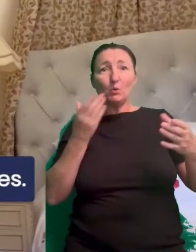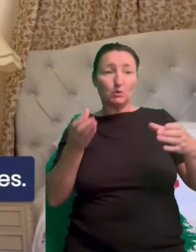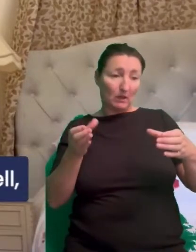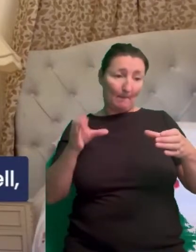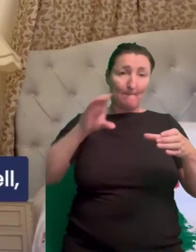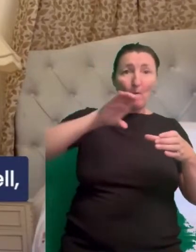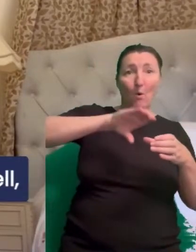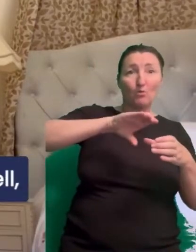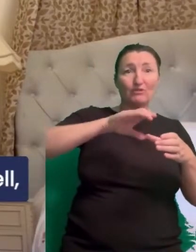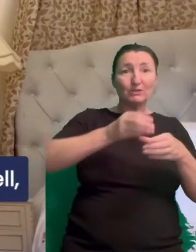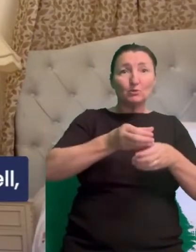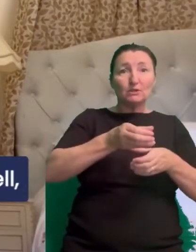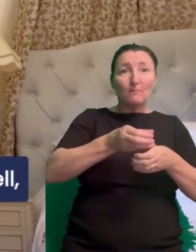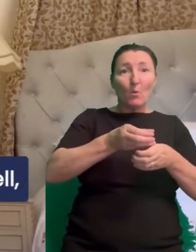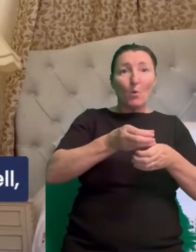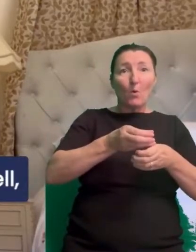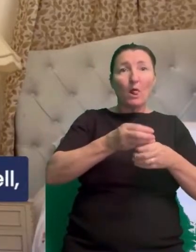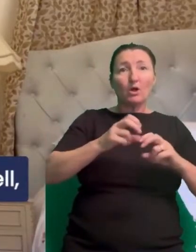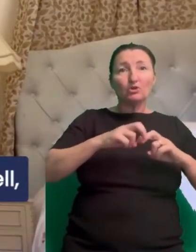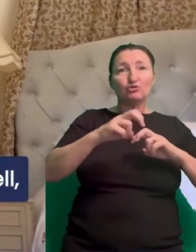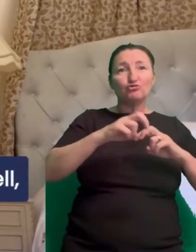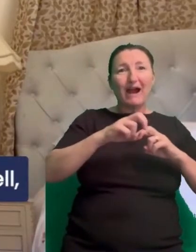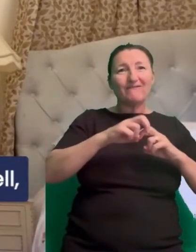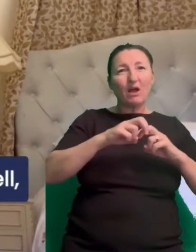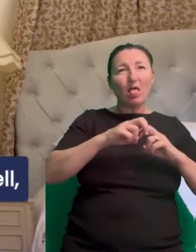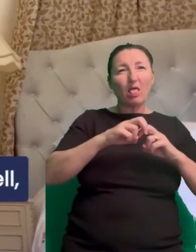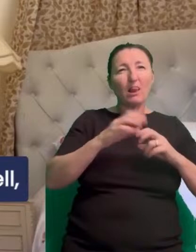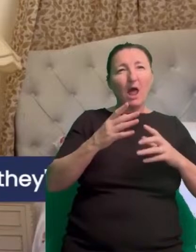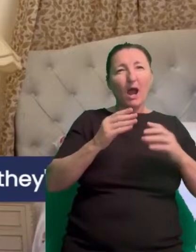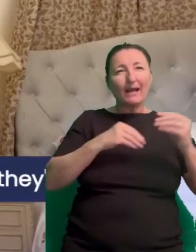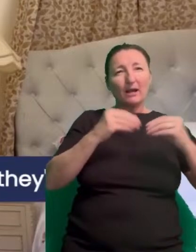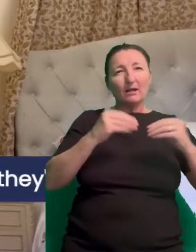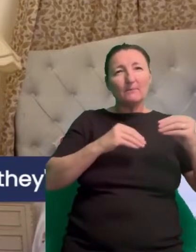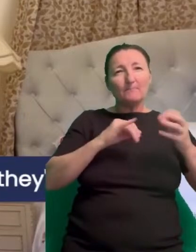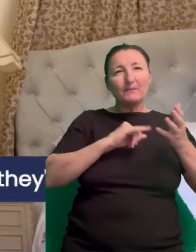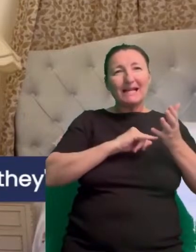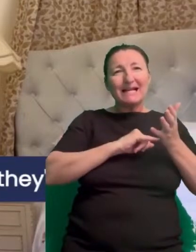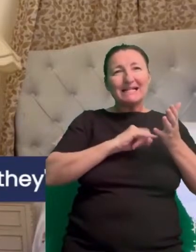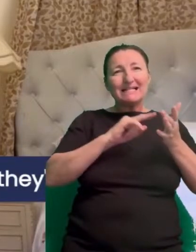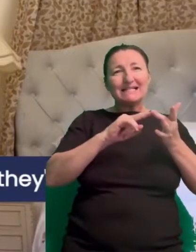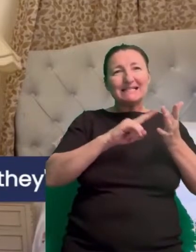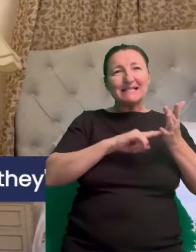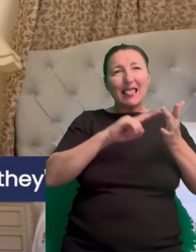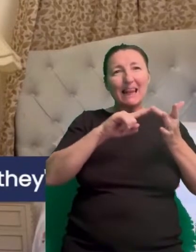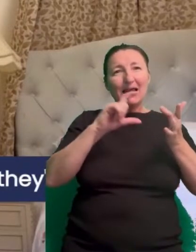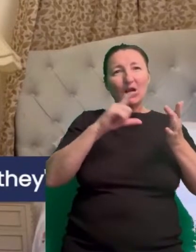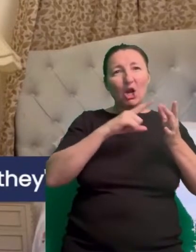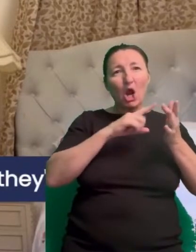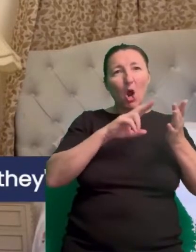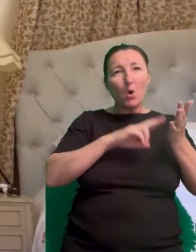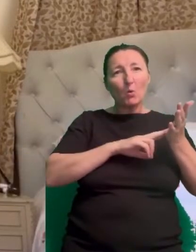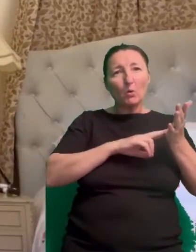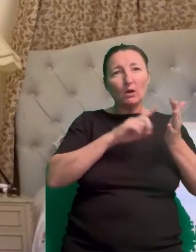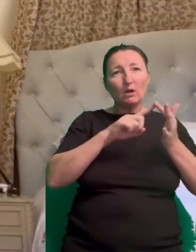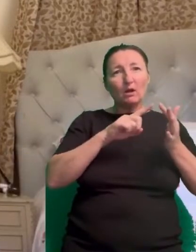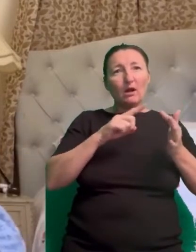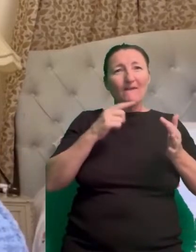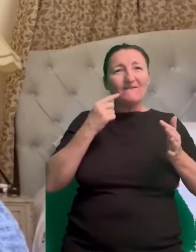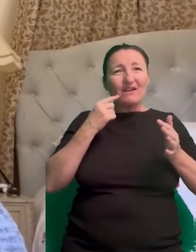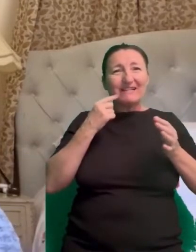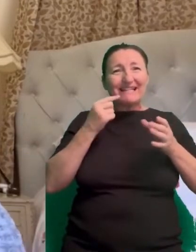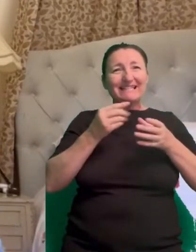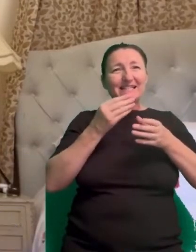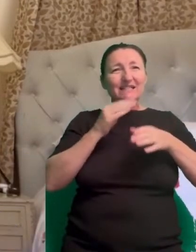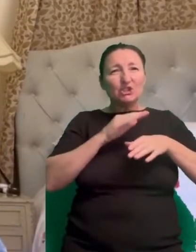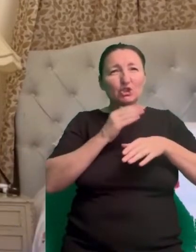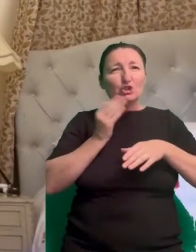to squeeze sometimes. And I always go for the silicone based ones as well because they're also nice and soft on the hands and they're very easy to